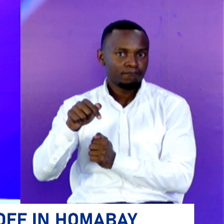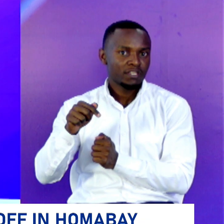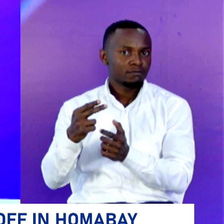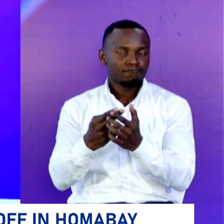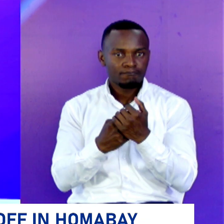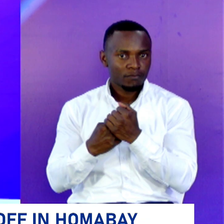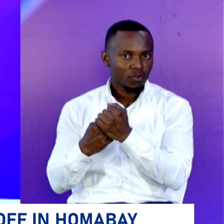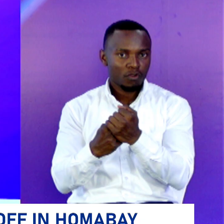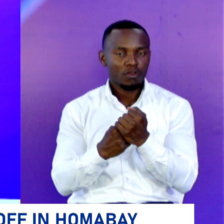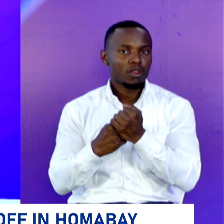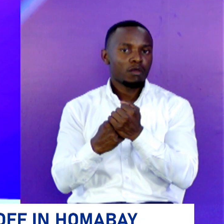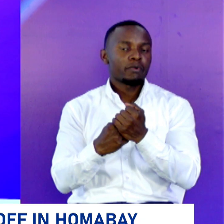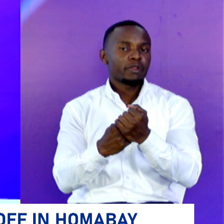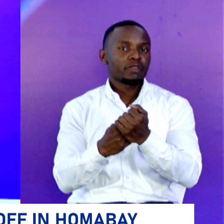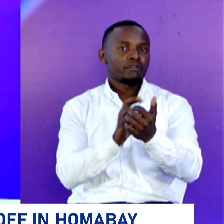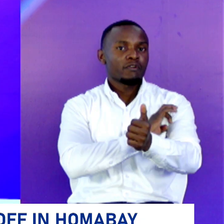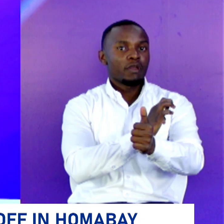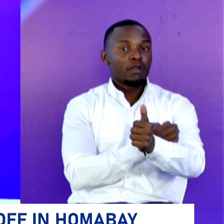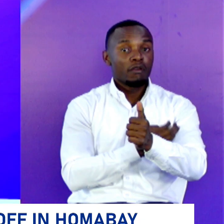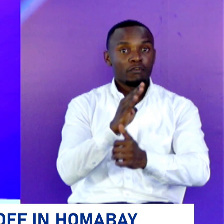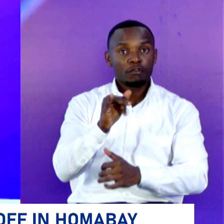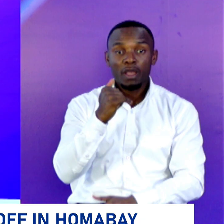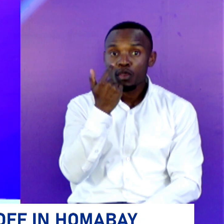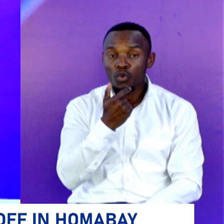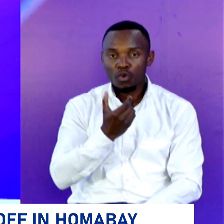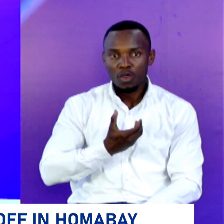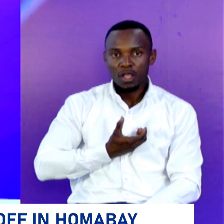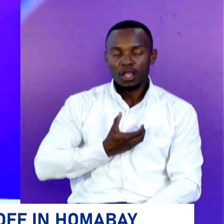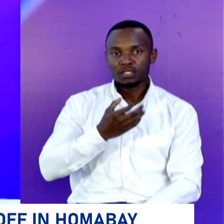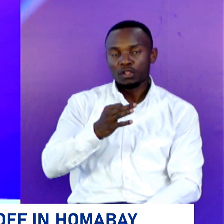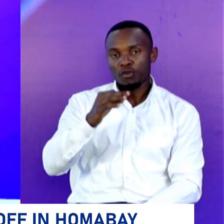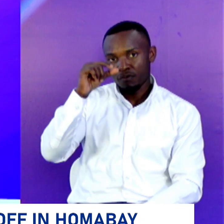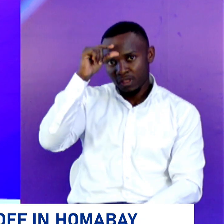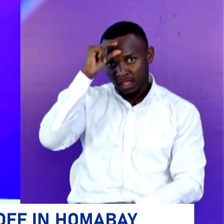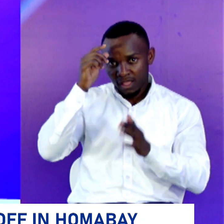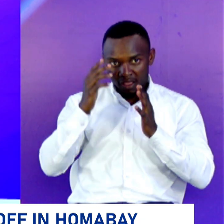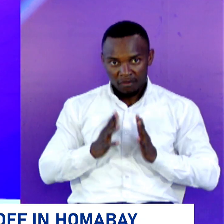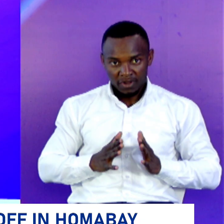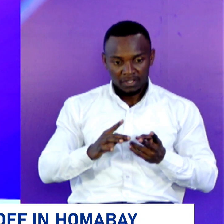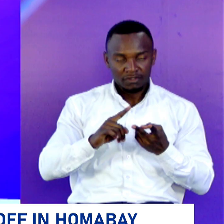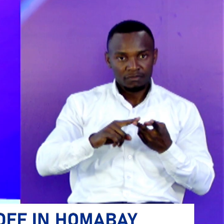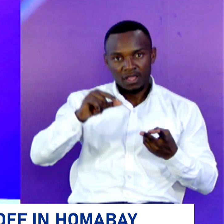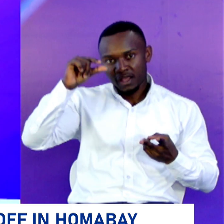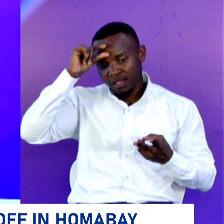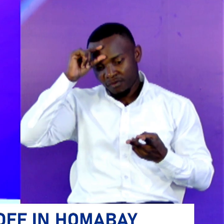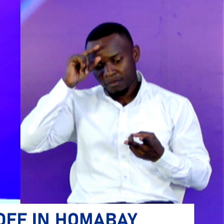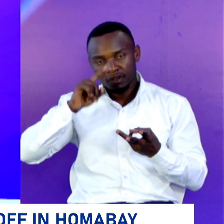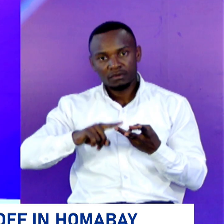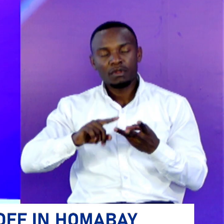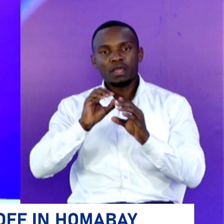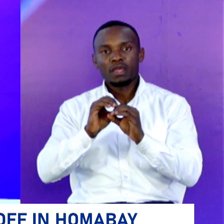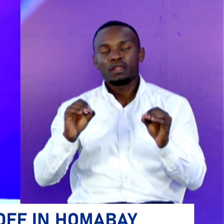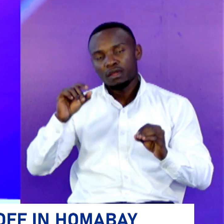collaborative effort by the Council of Governors, COG, state and non-state.